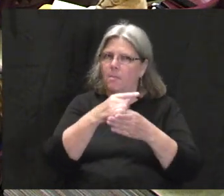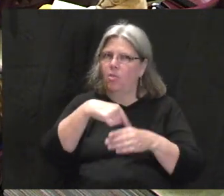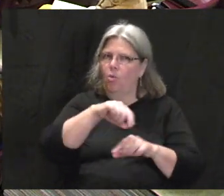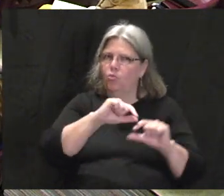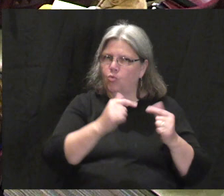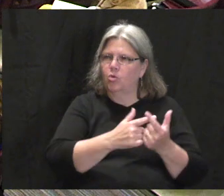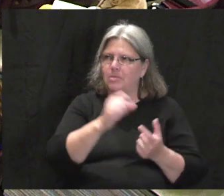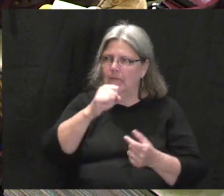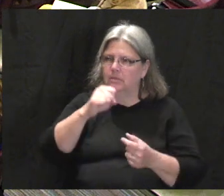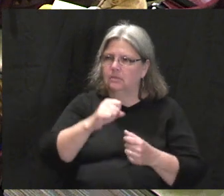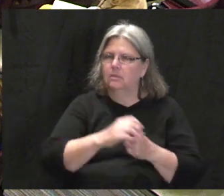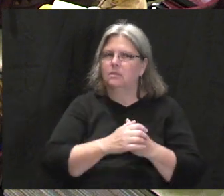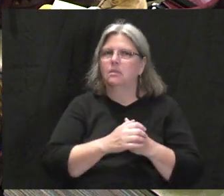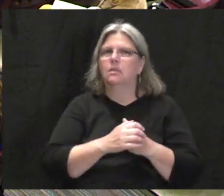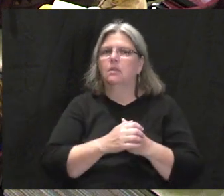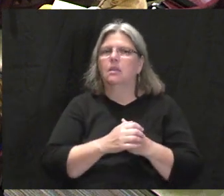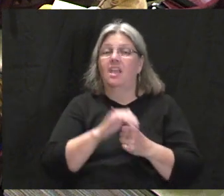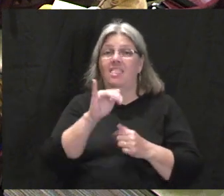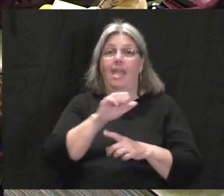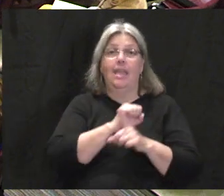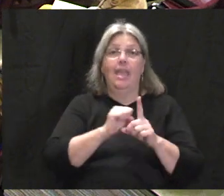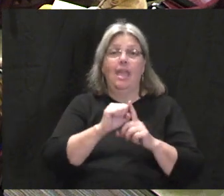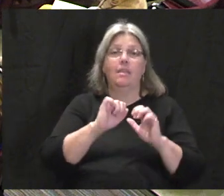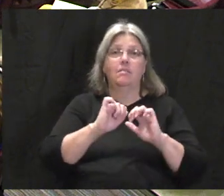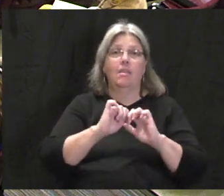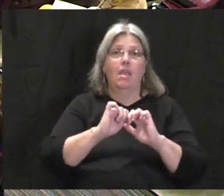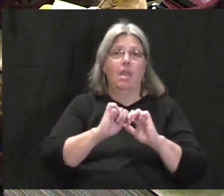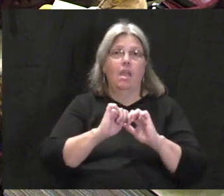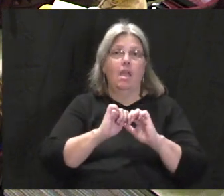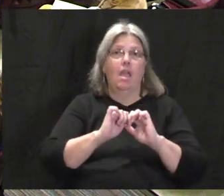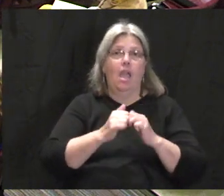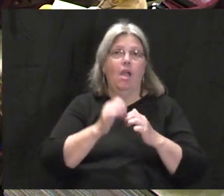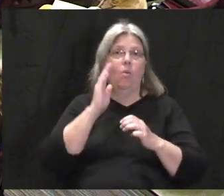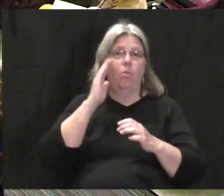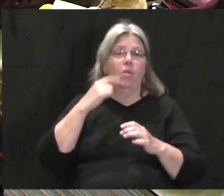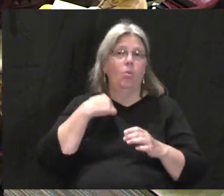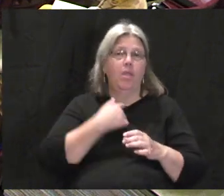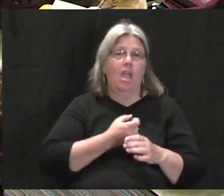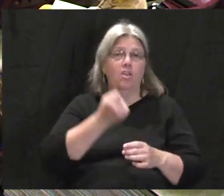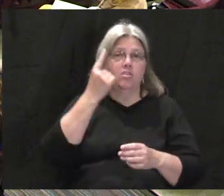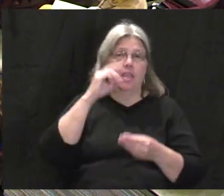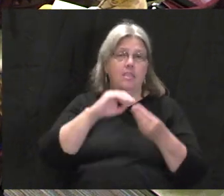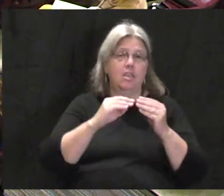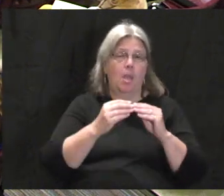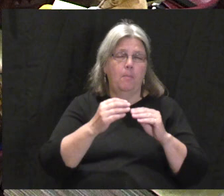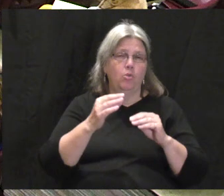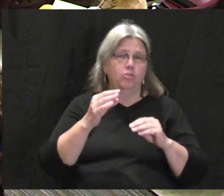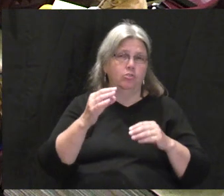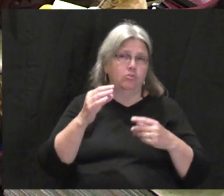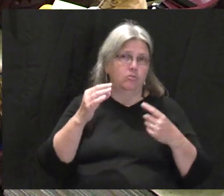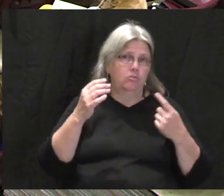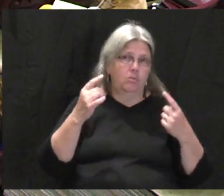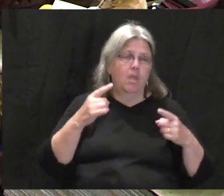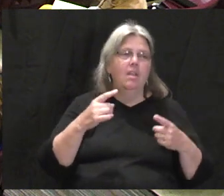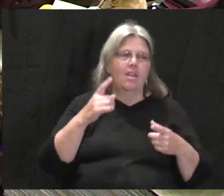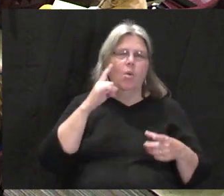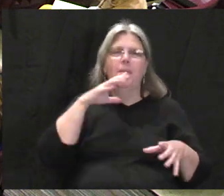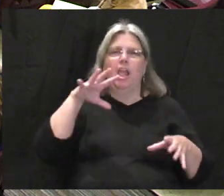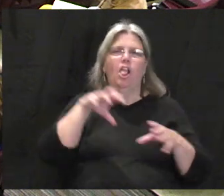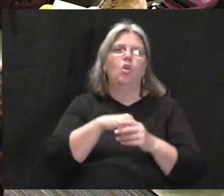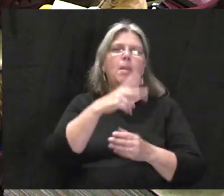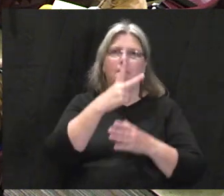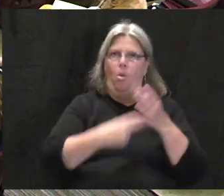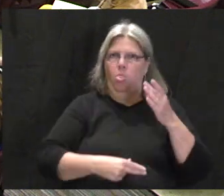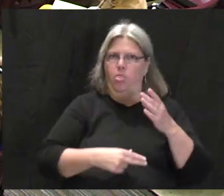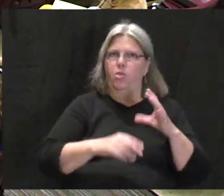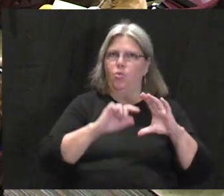case, how are you having the numbers to have the kids either ED and SWD when They'd be both. They'd be included in both of those